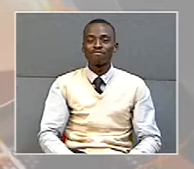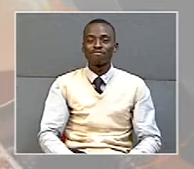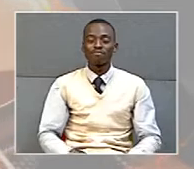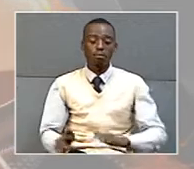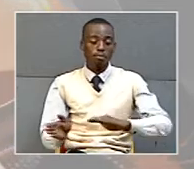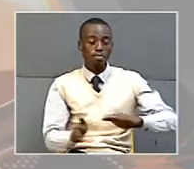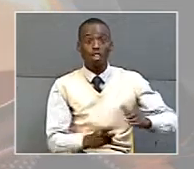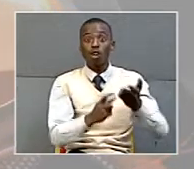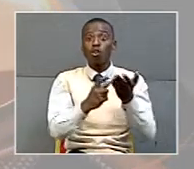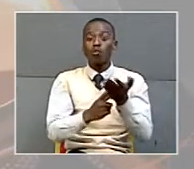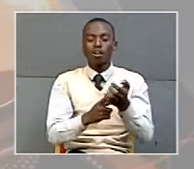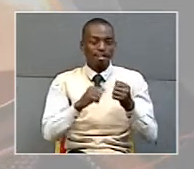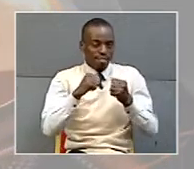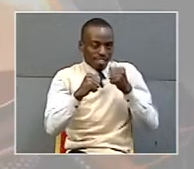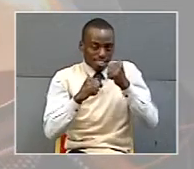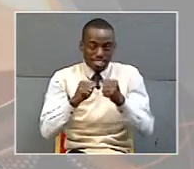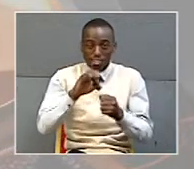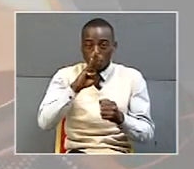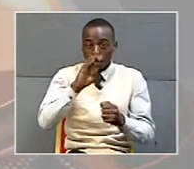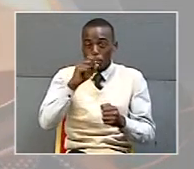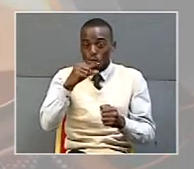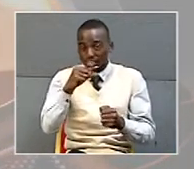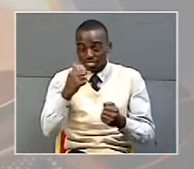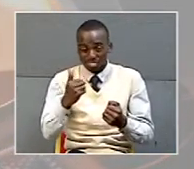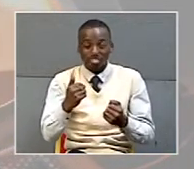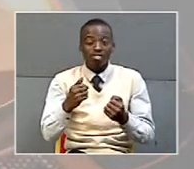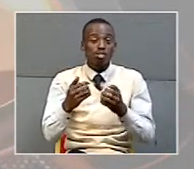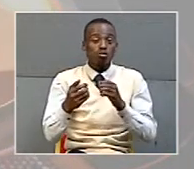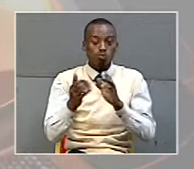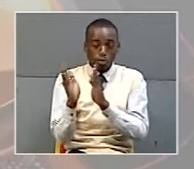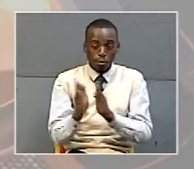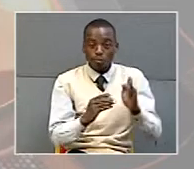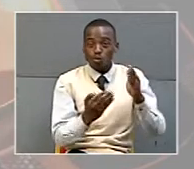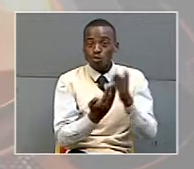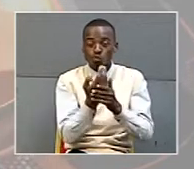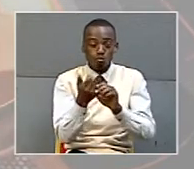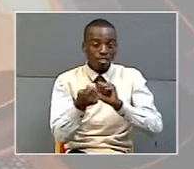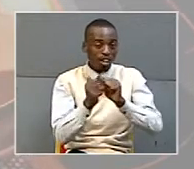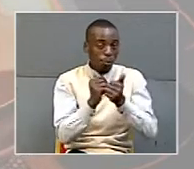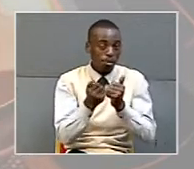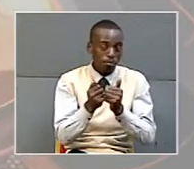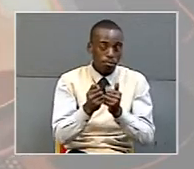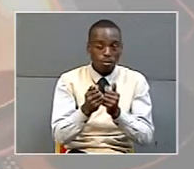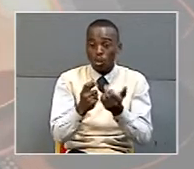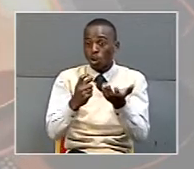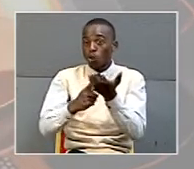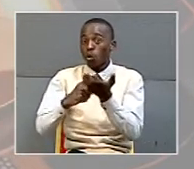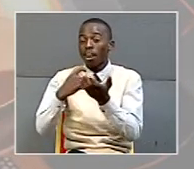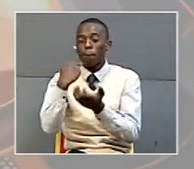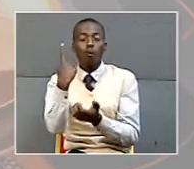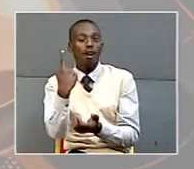And Uganda Kickboxing Federation is in preparations for a new challenge fight between Uganda's